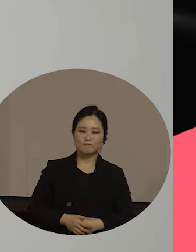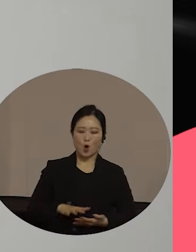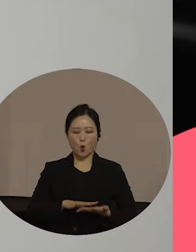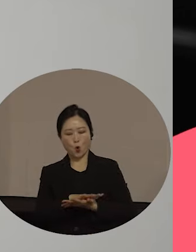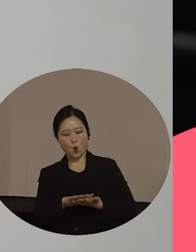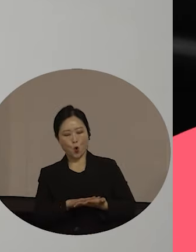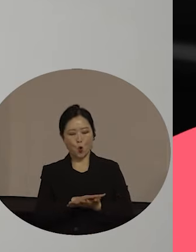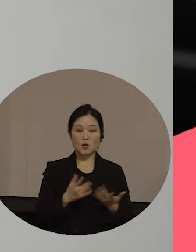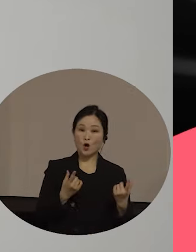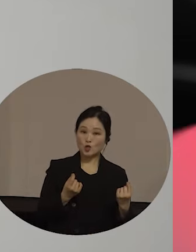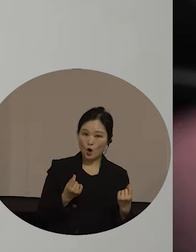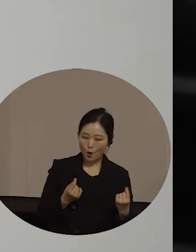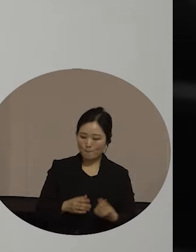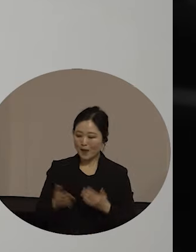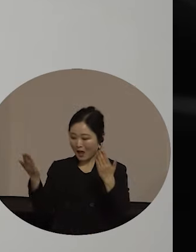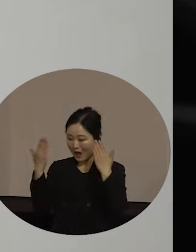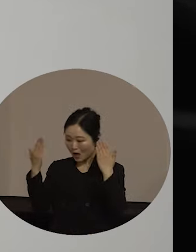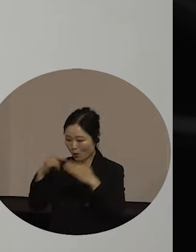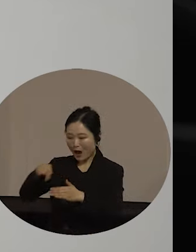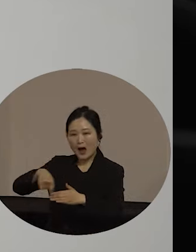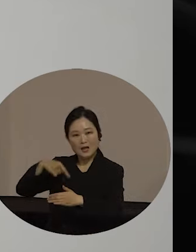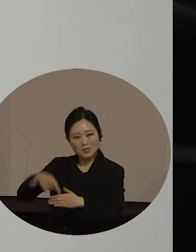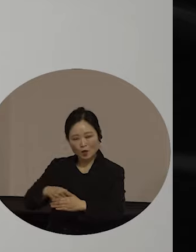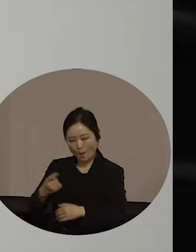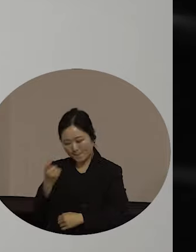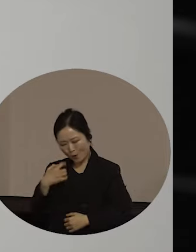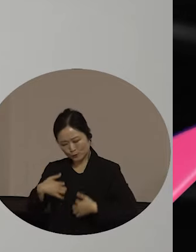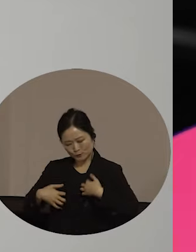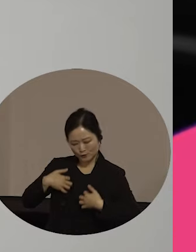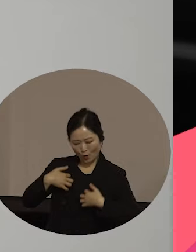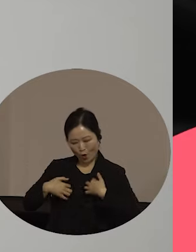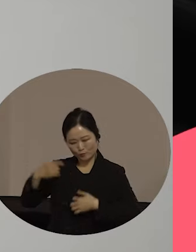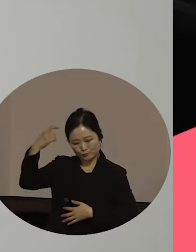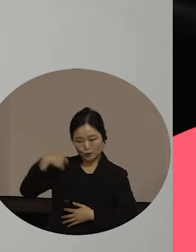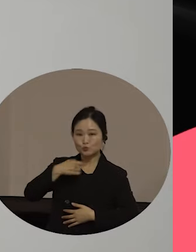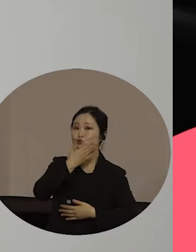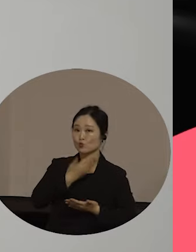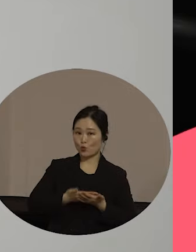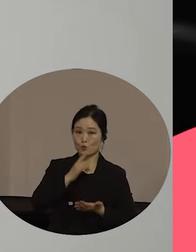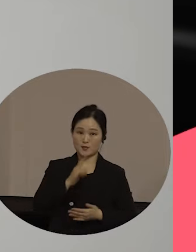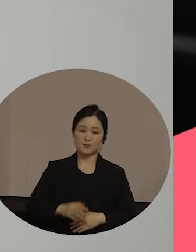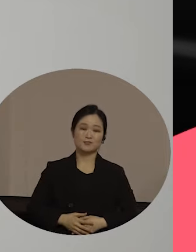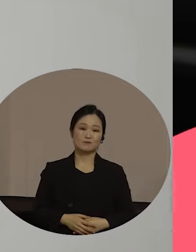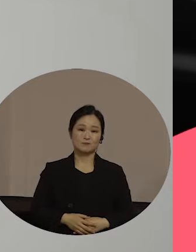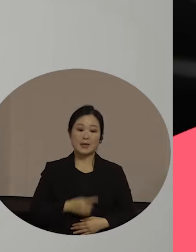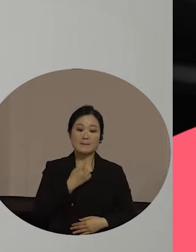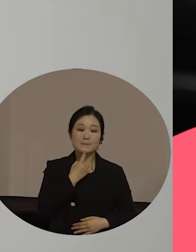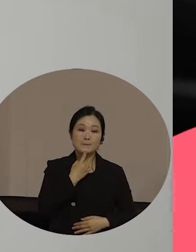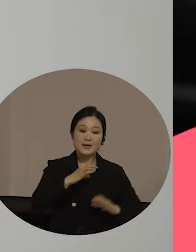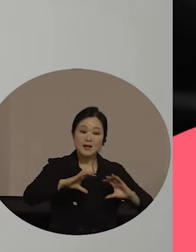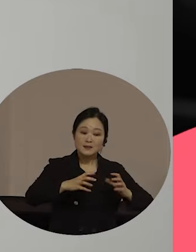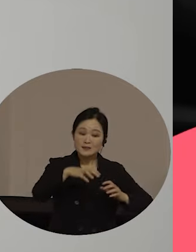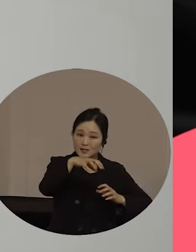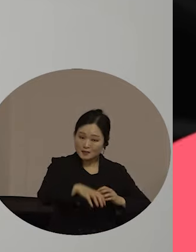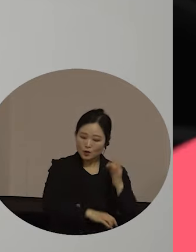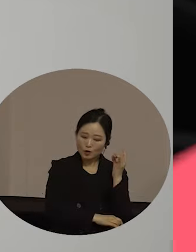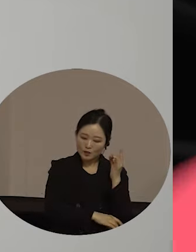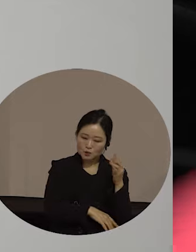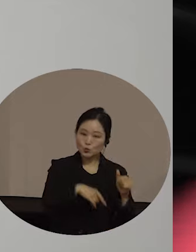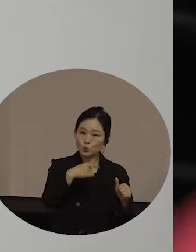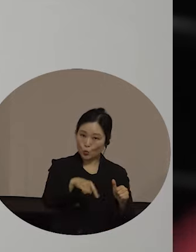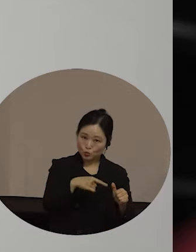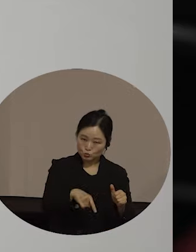are building new schools for basic education or pre-primary education, they are not, we often don't call them